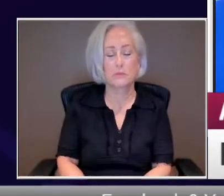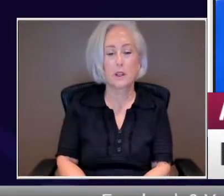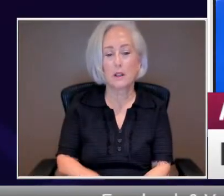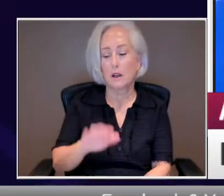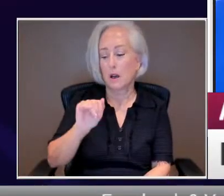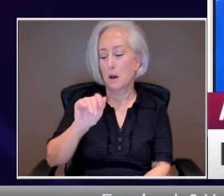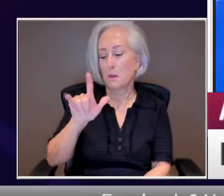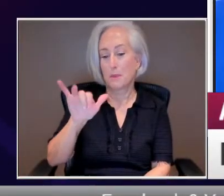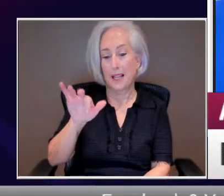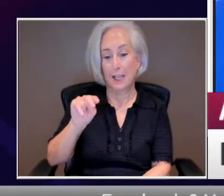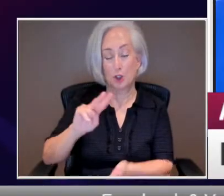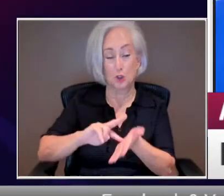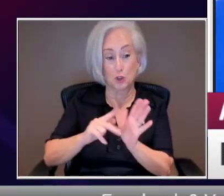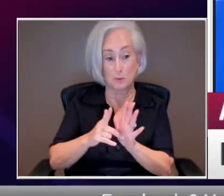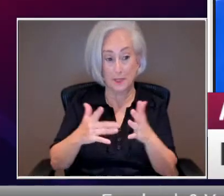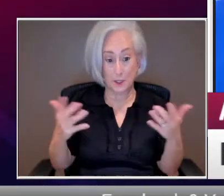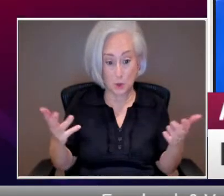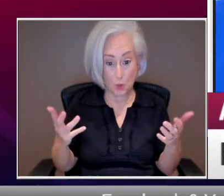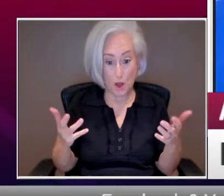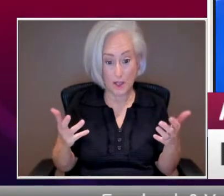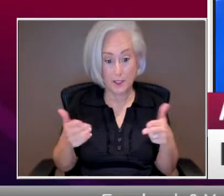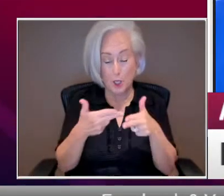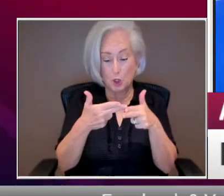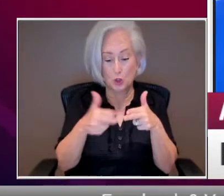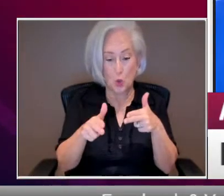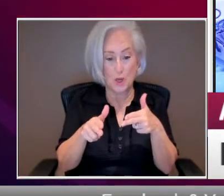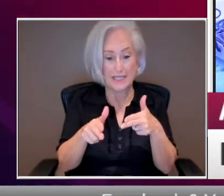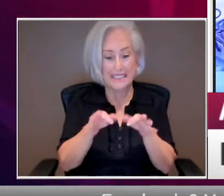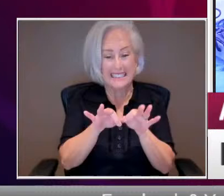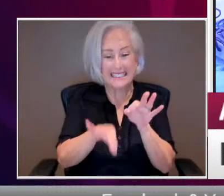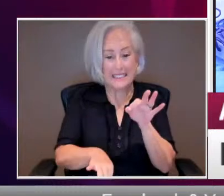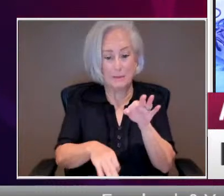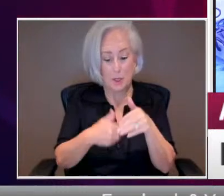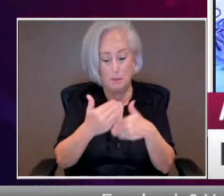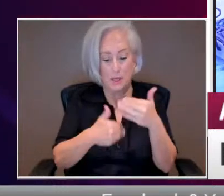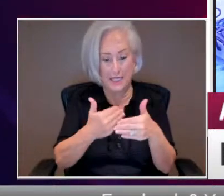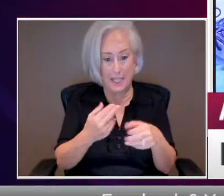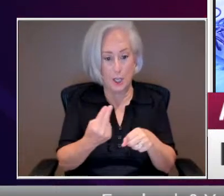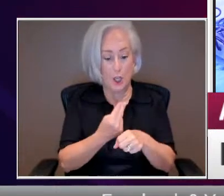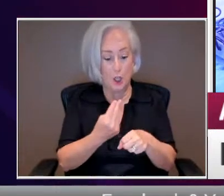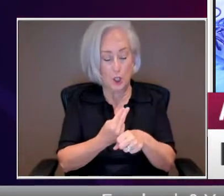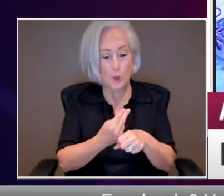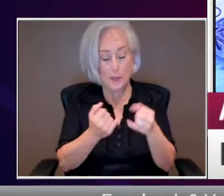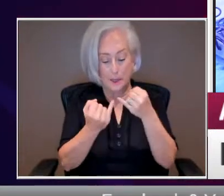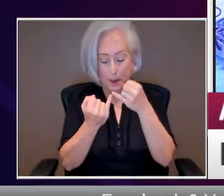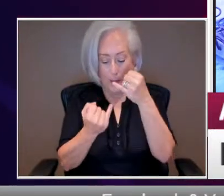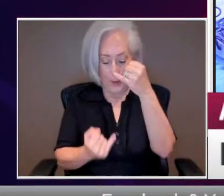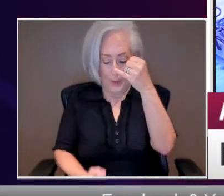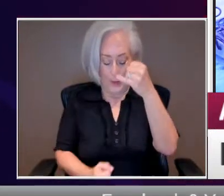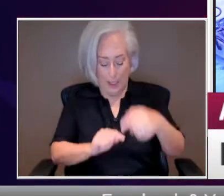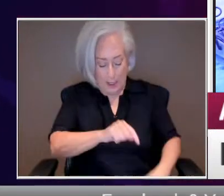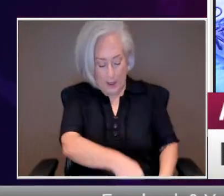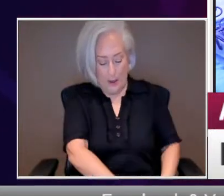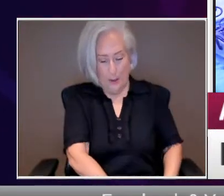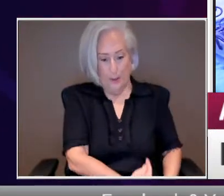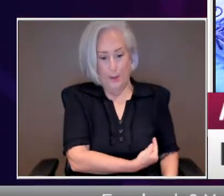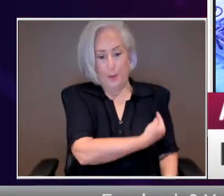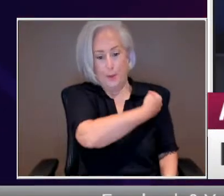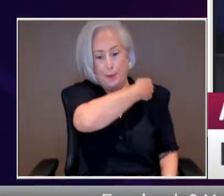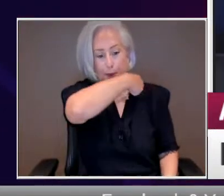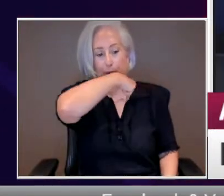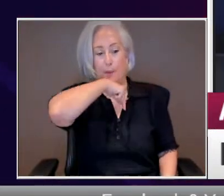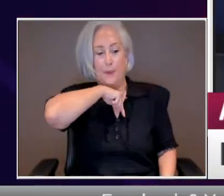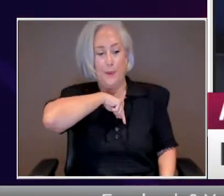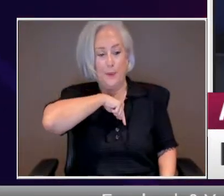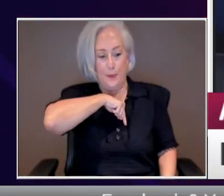it's a short, simple procedure that uses catheters that go through the groin to access your heart. And basically what we're doing is scarring